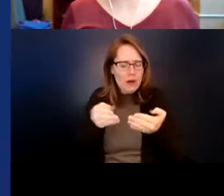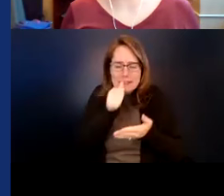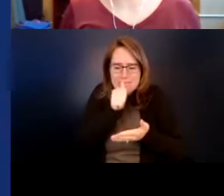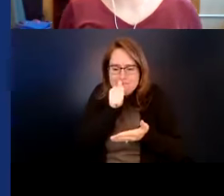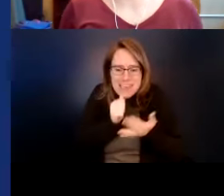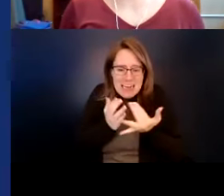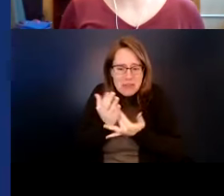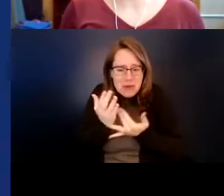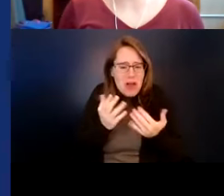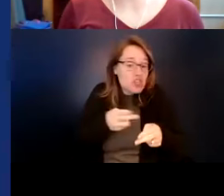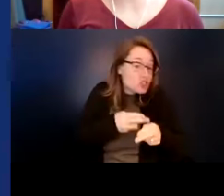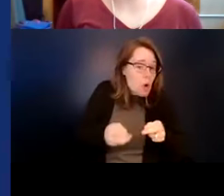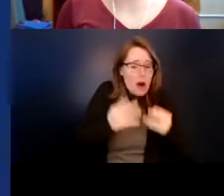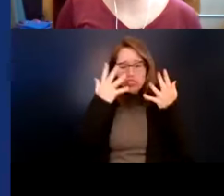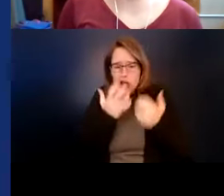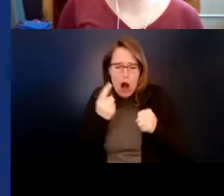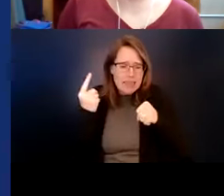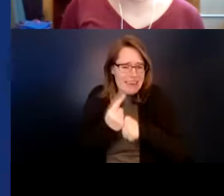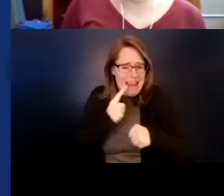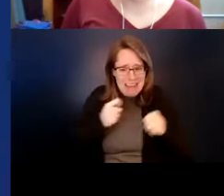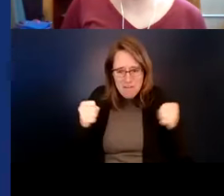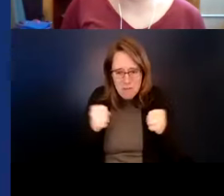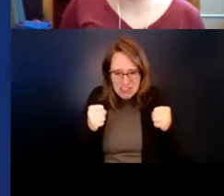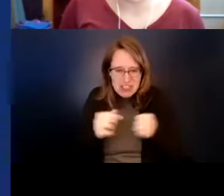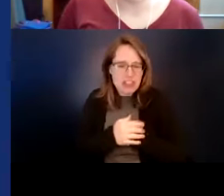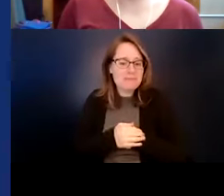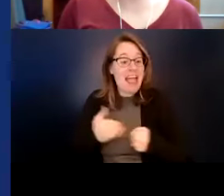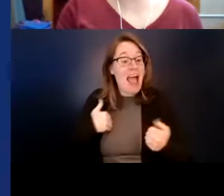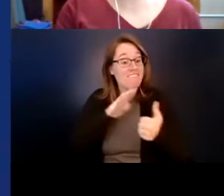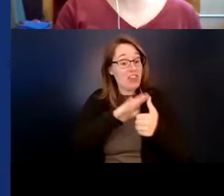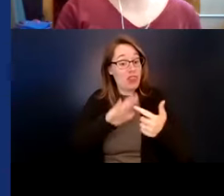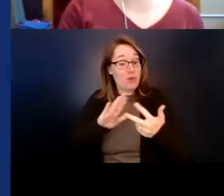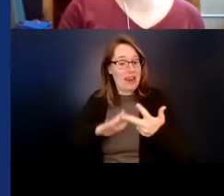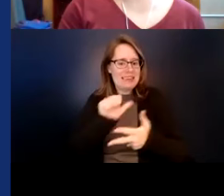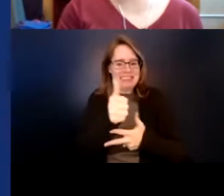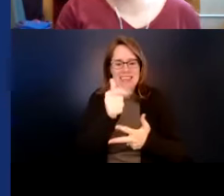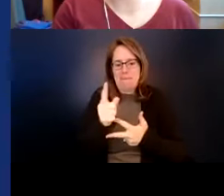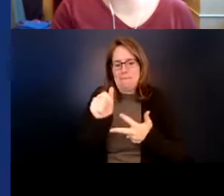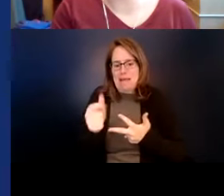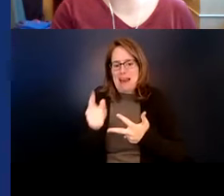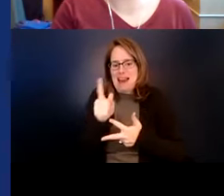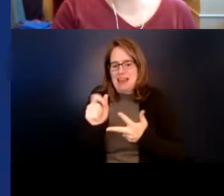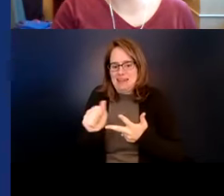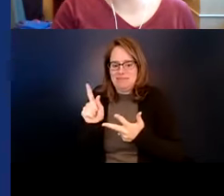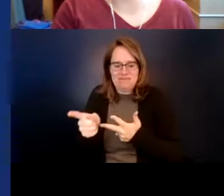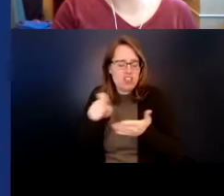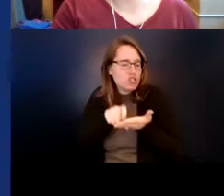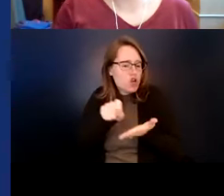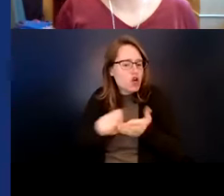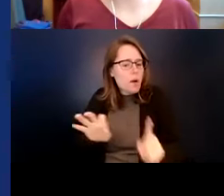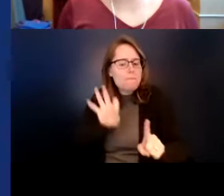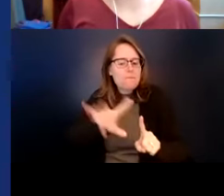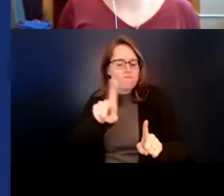of winter. We'll be doing 3 10-minute journal prompts that will focus on preparing ourselves for the